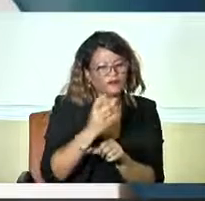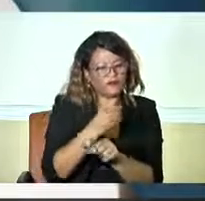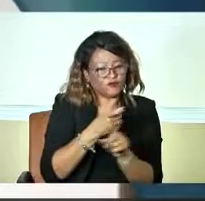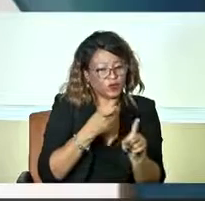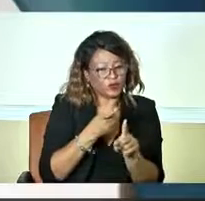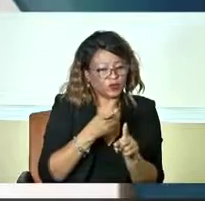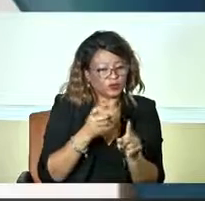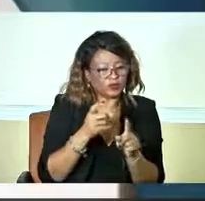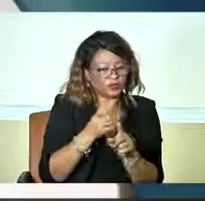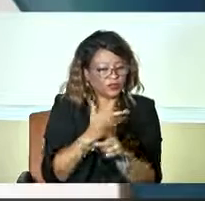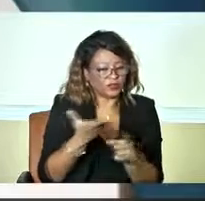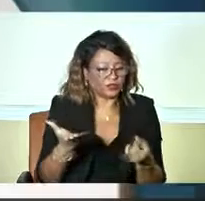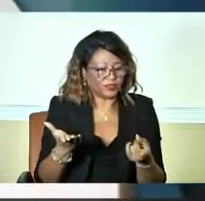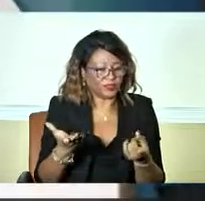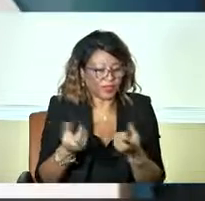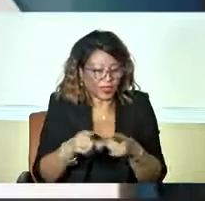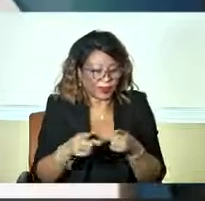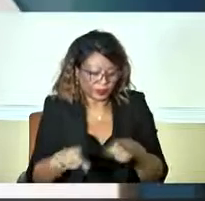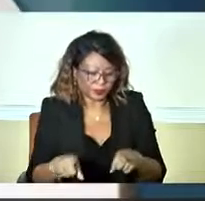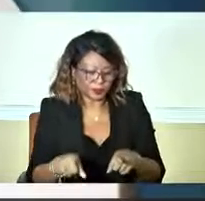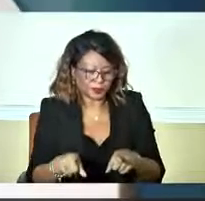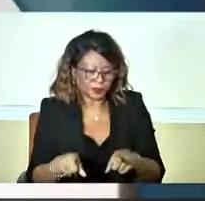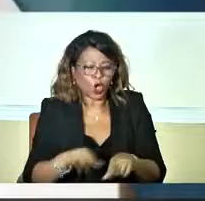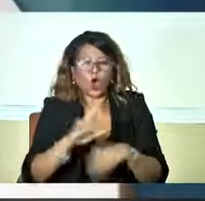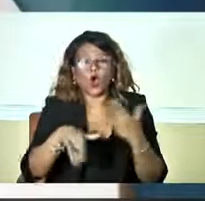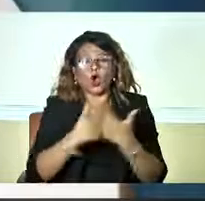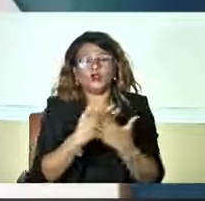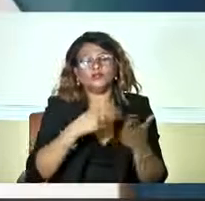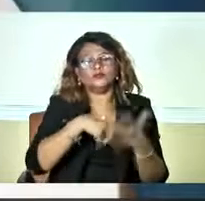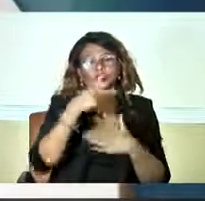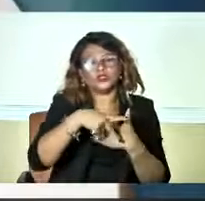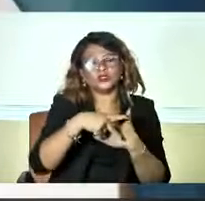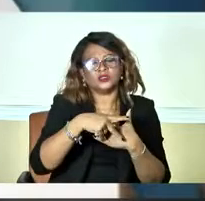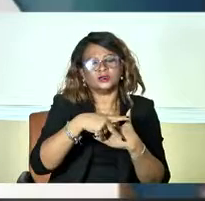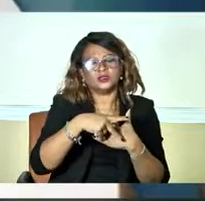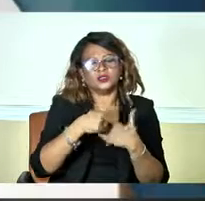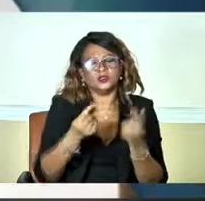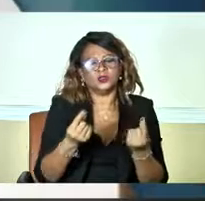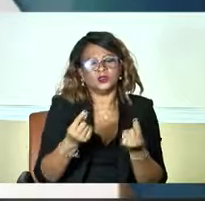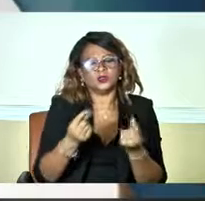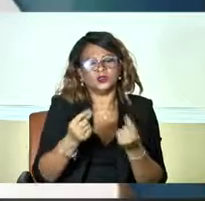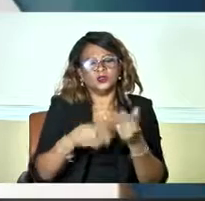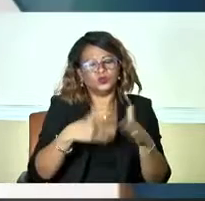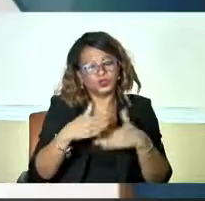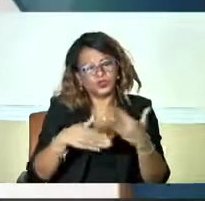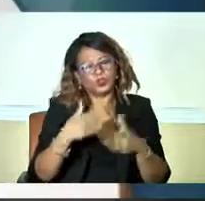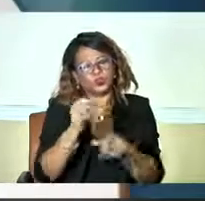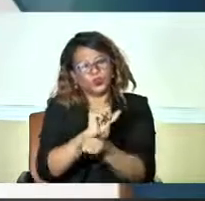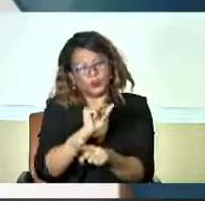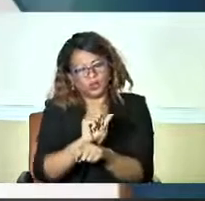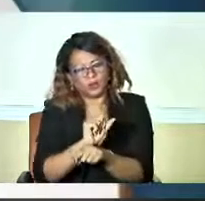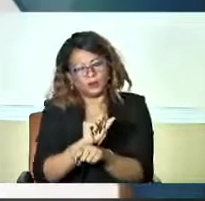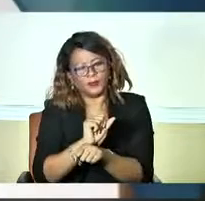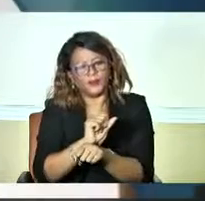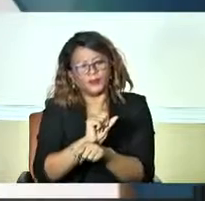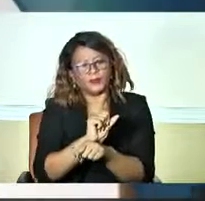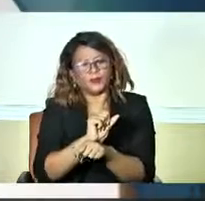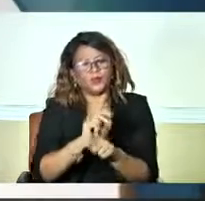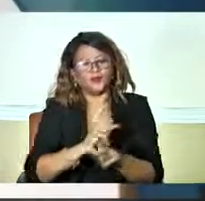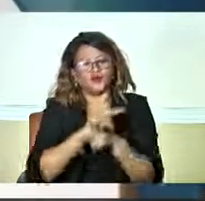incidents. All of these projects are being done in addition to the routine work of